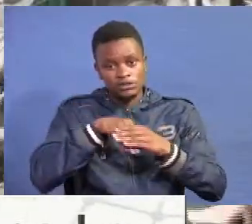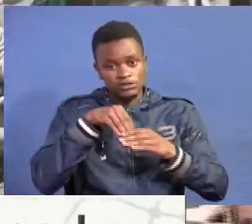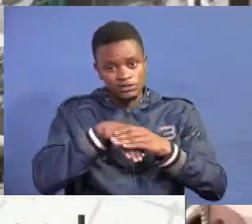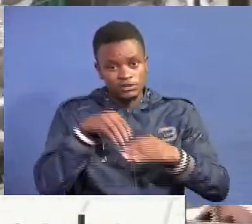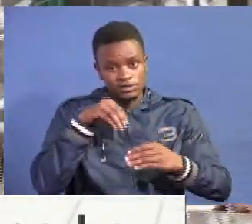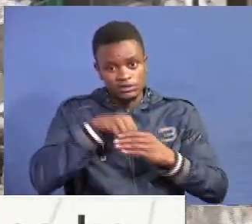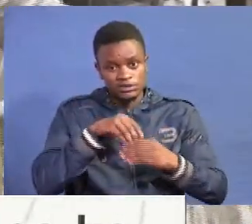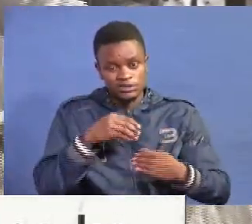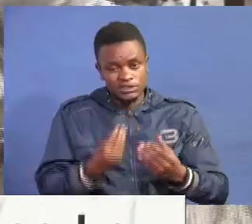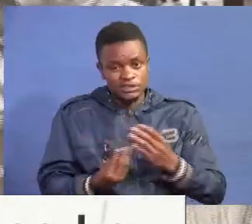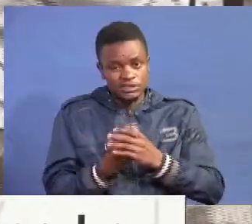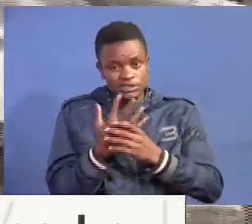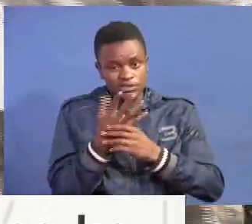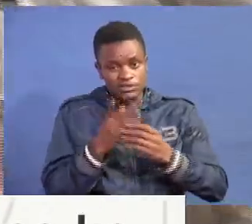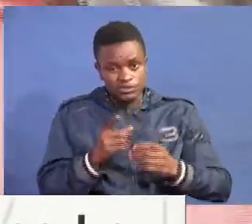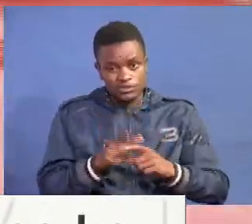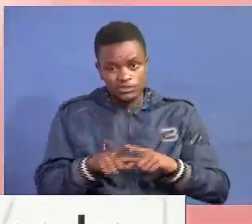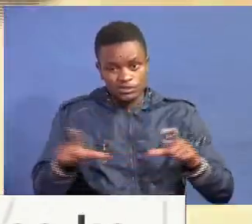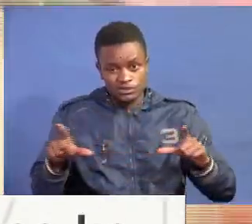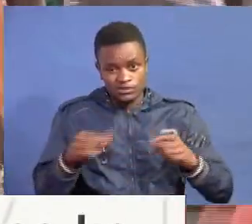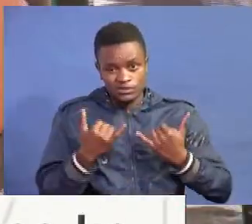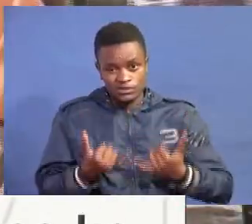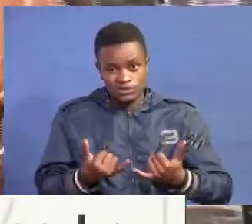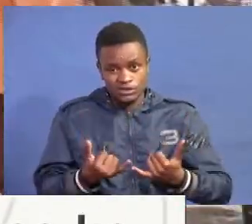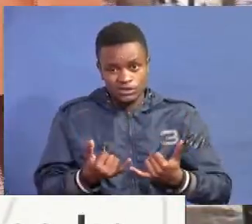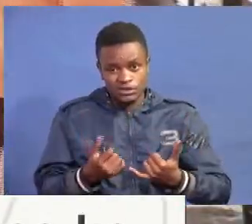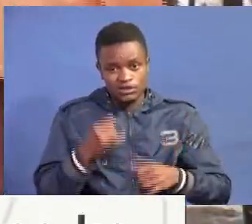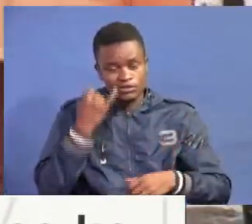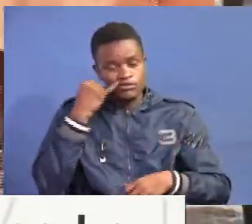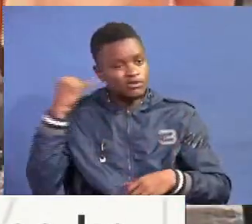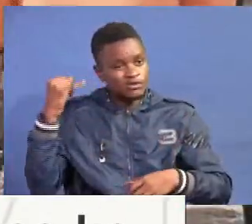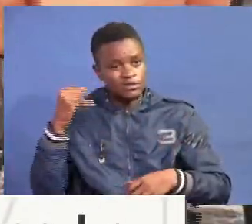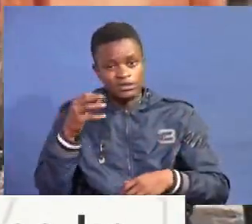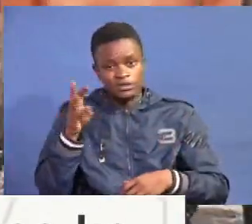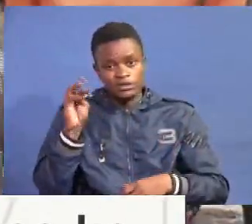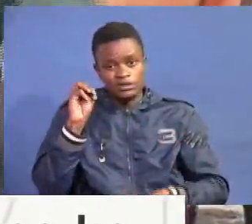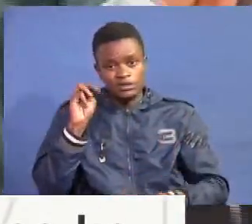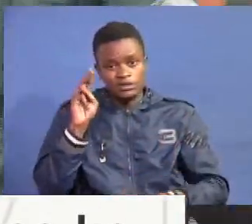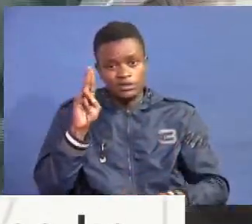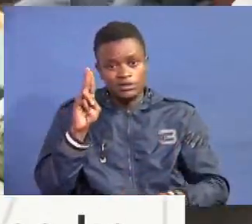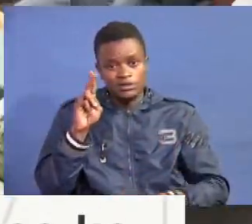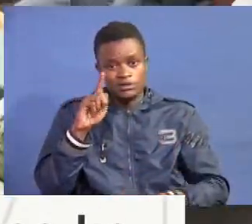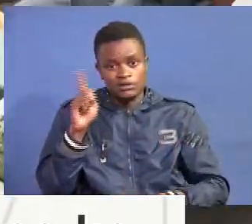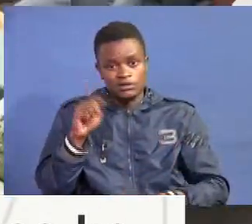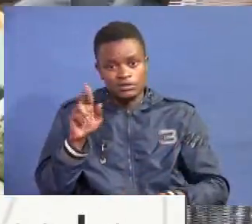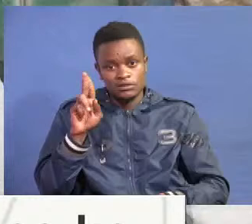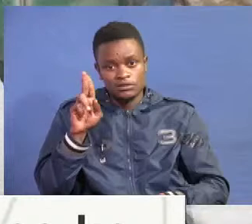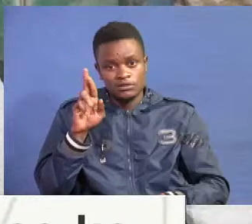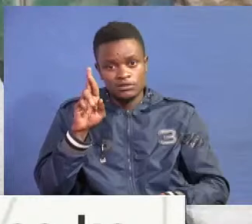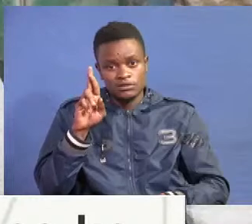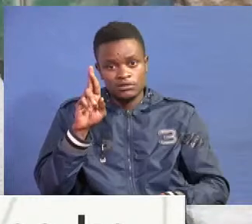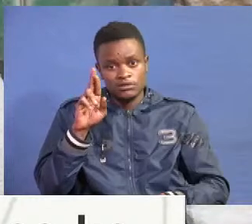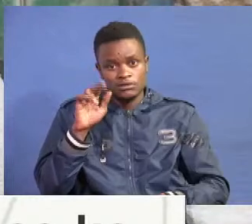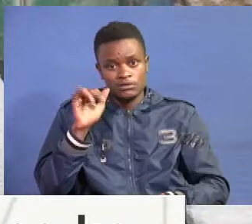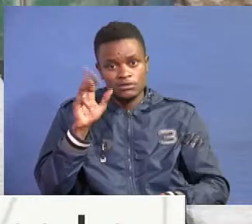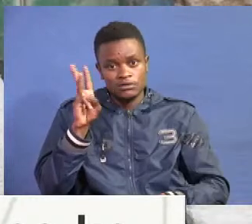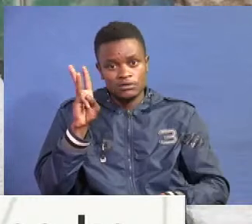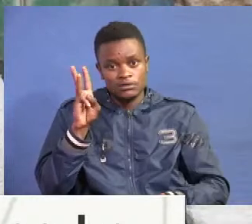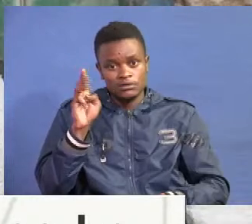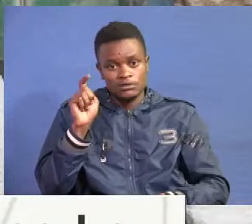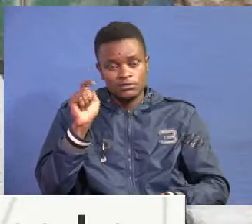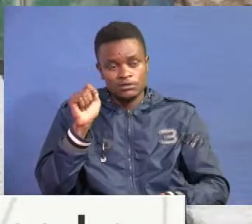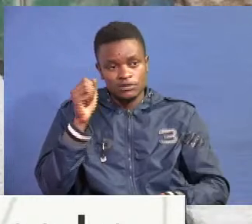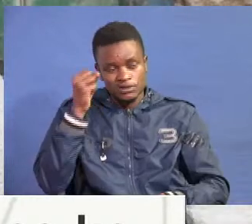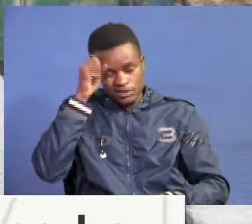called for regular engagements in markets like Muthurwa to better understand their working conditions. Si wamama